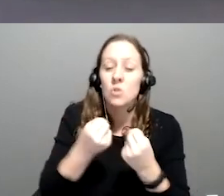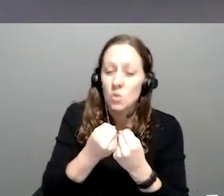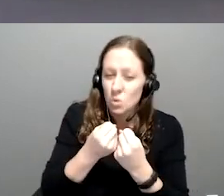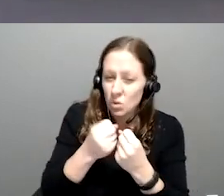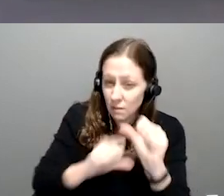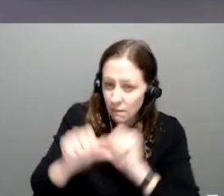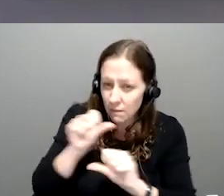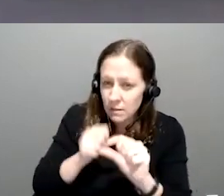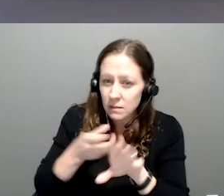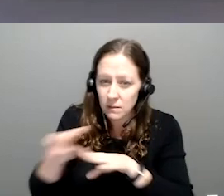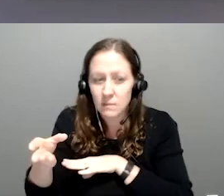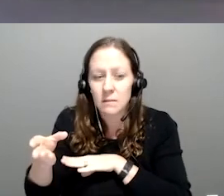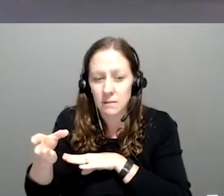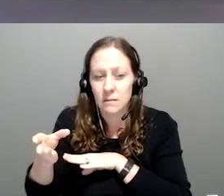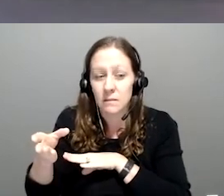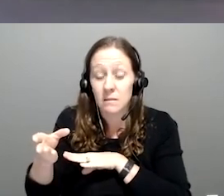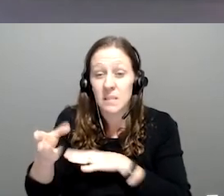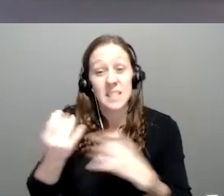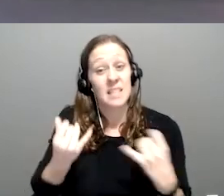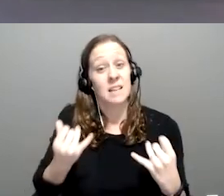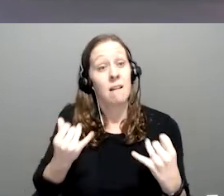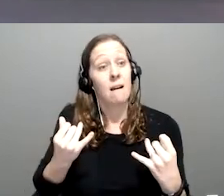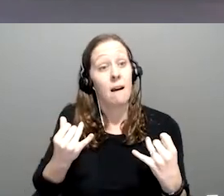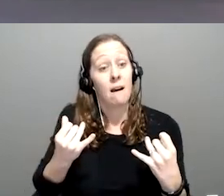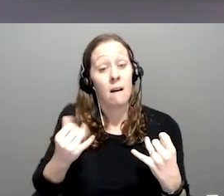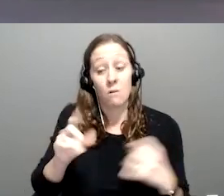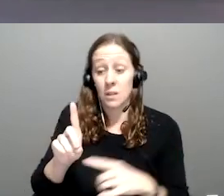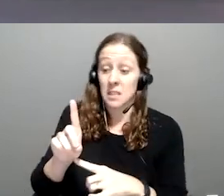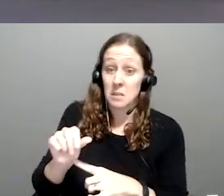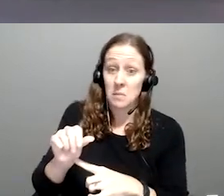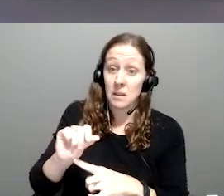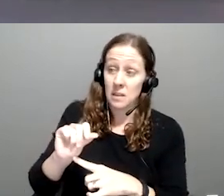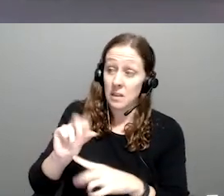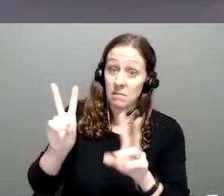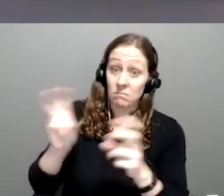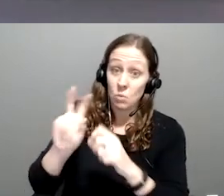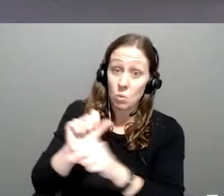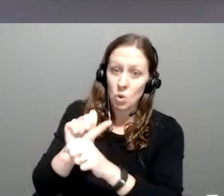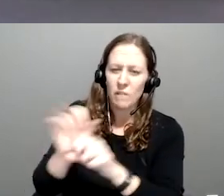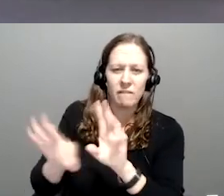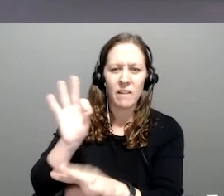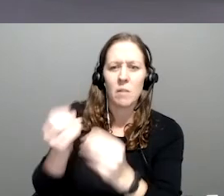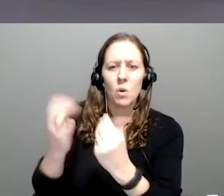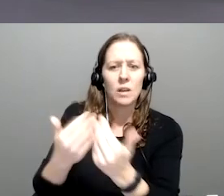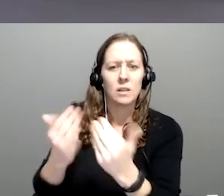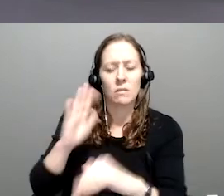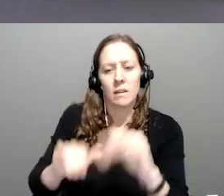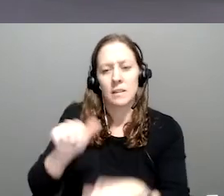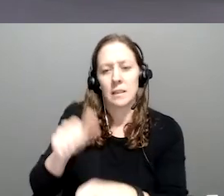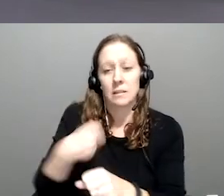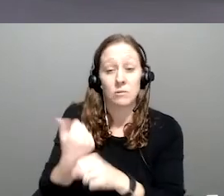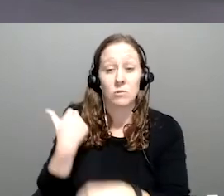prevalent now to find work in disability than it was, let's say, 10 years ago, or being a student with disability than it was, let's say, 10 years ago.